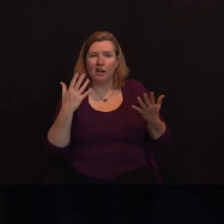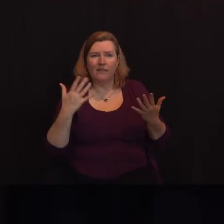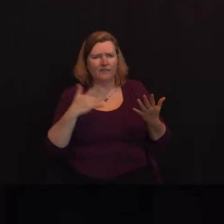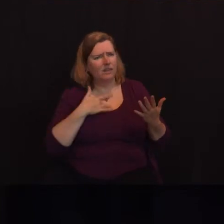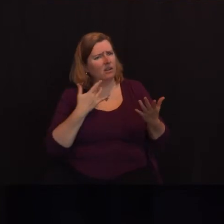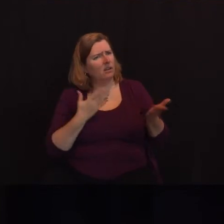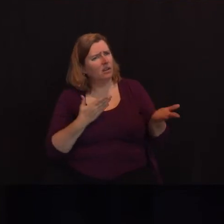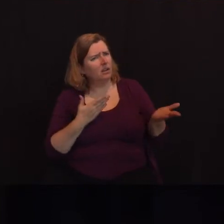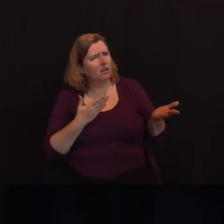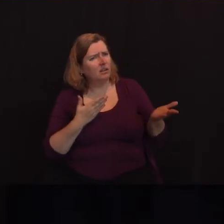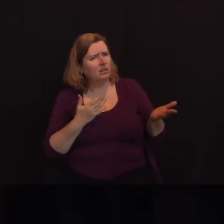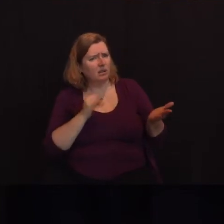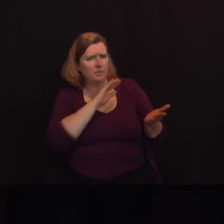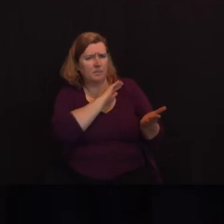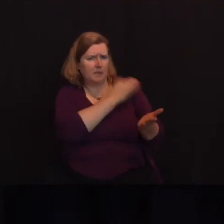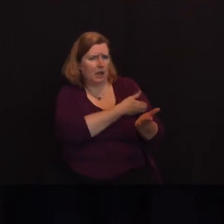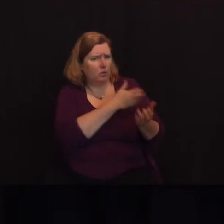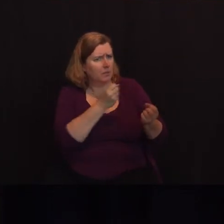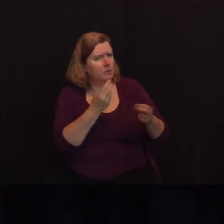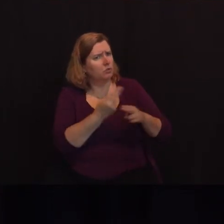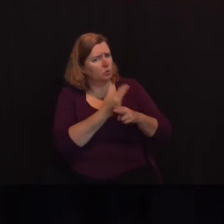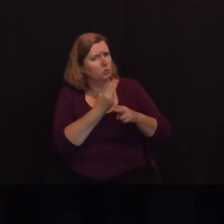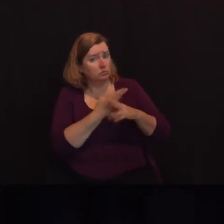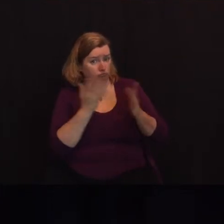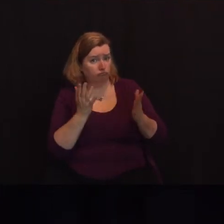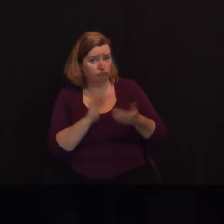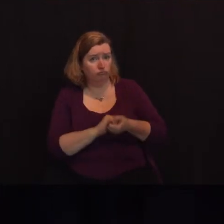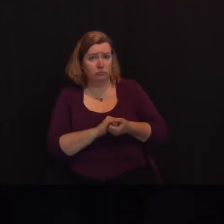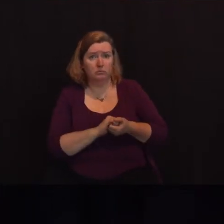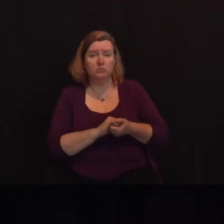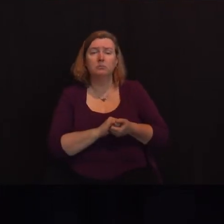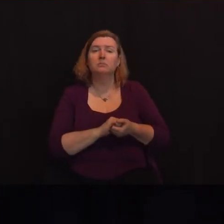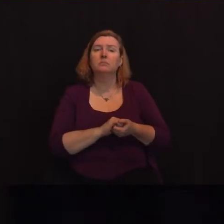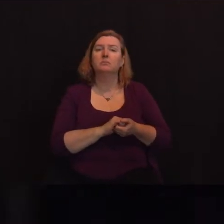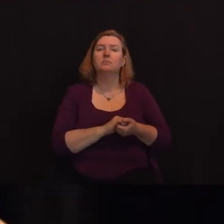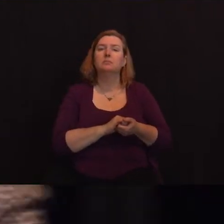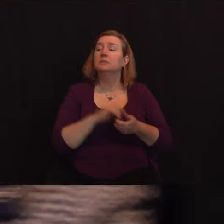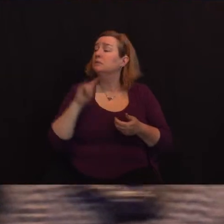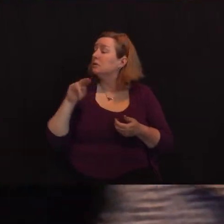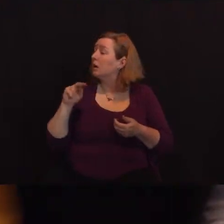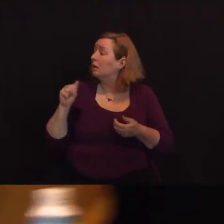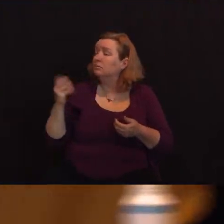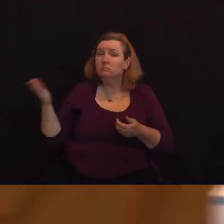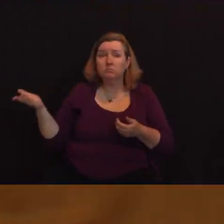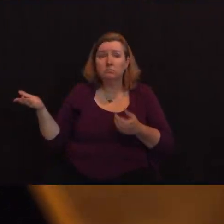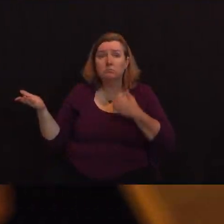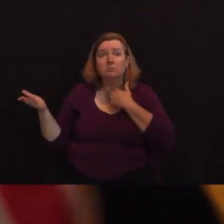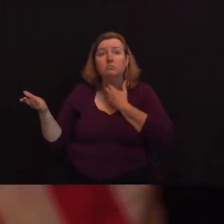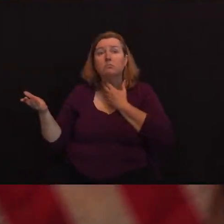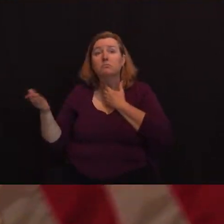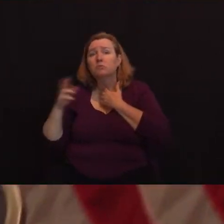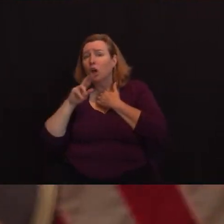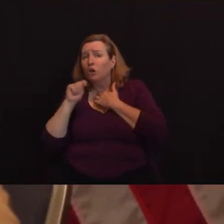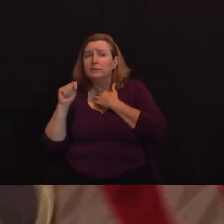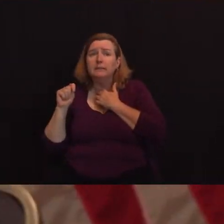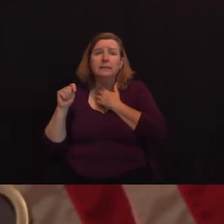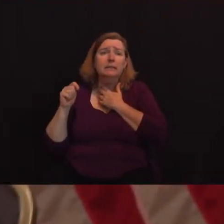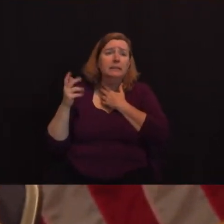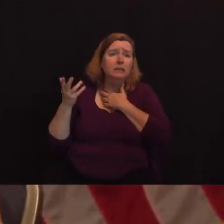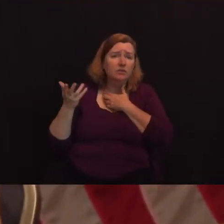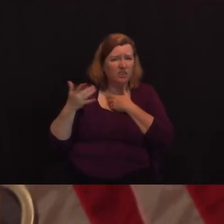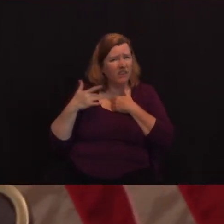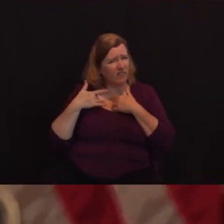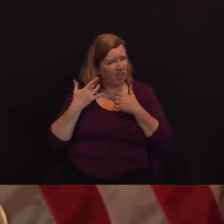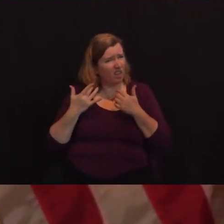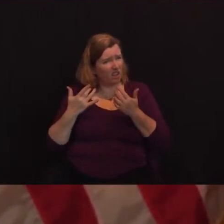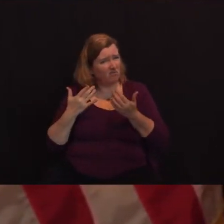today. Any color, Tina, on RT or other metrics that you're looking at? I assume you generally feel good about